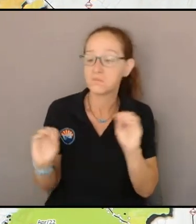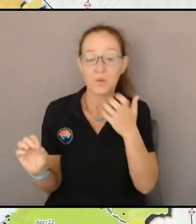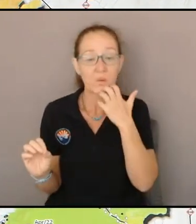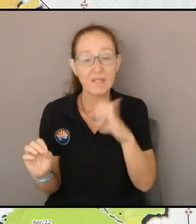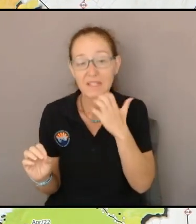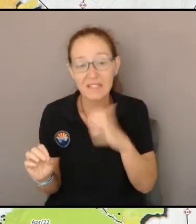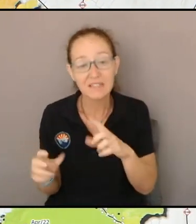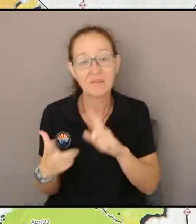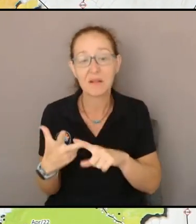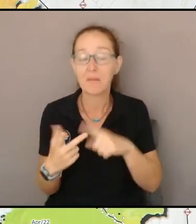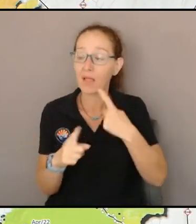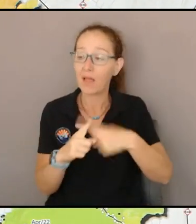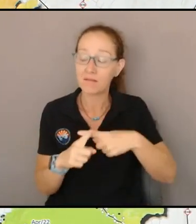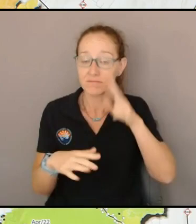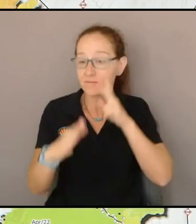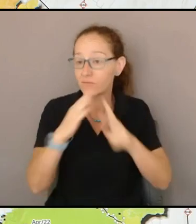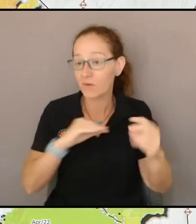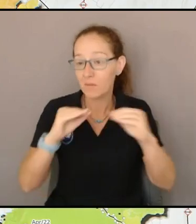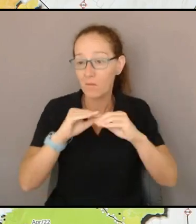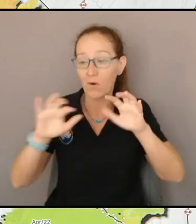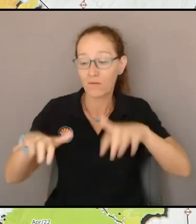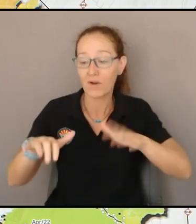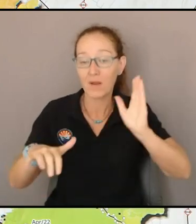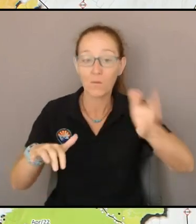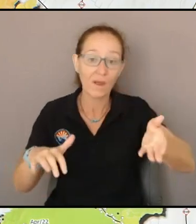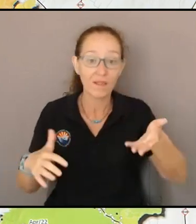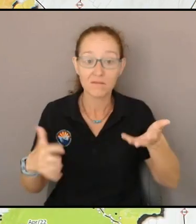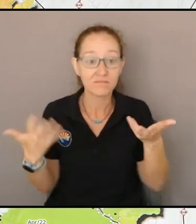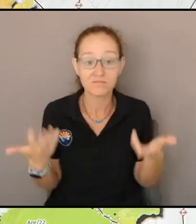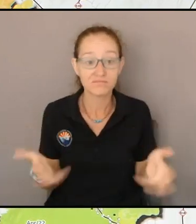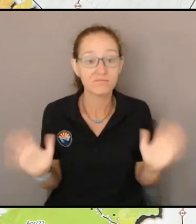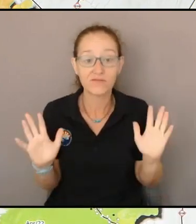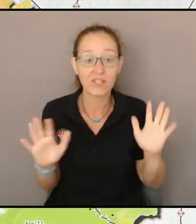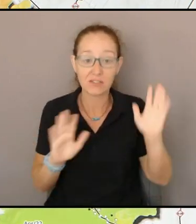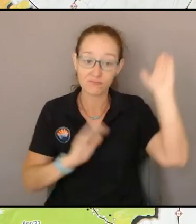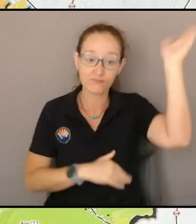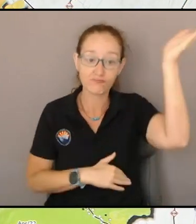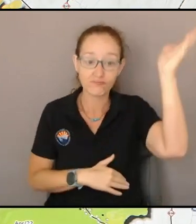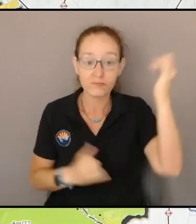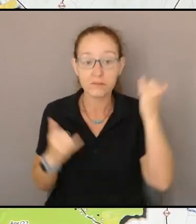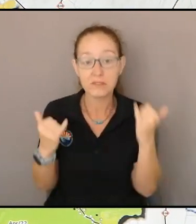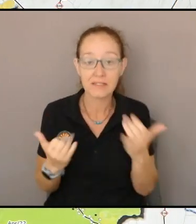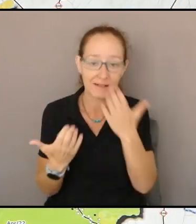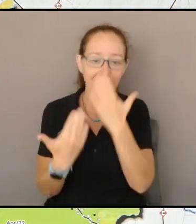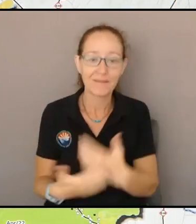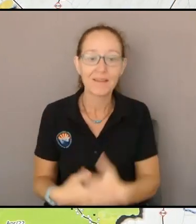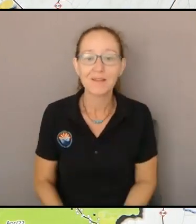the upcoming days. That's the end of update for today, and thank you.